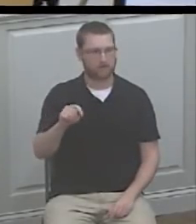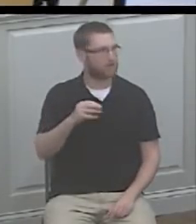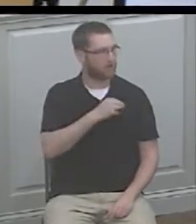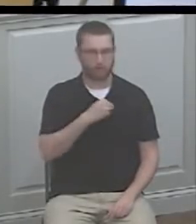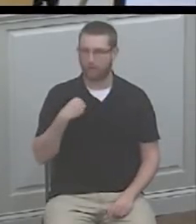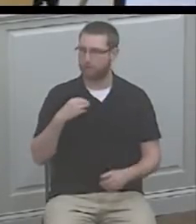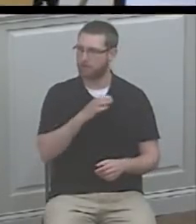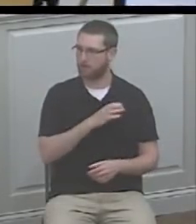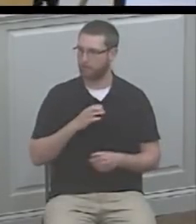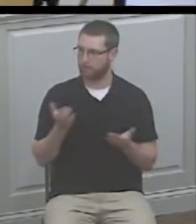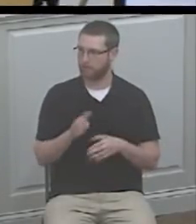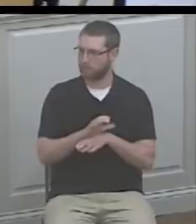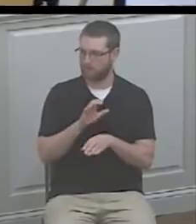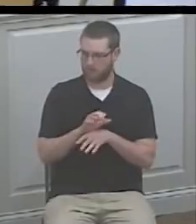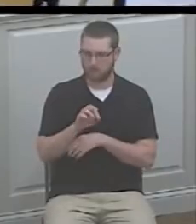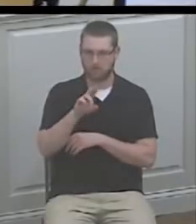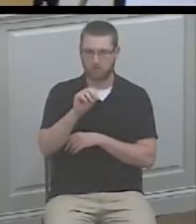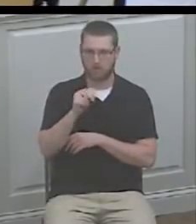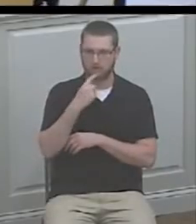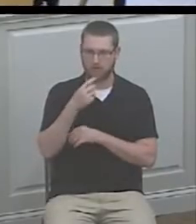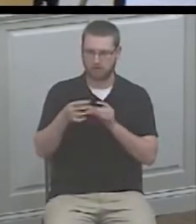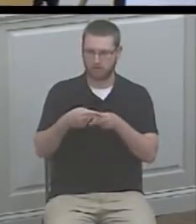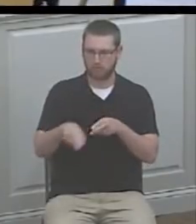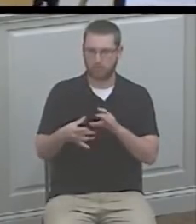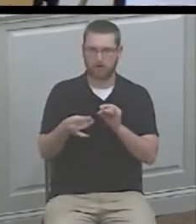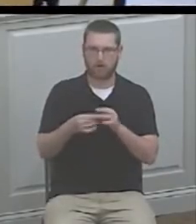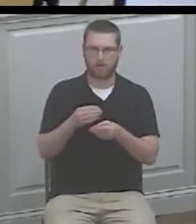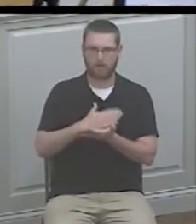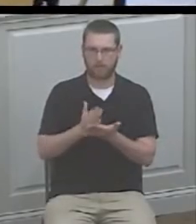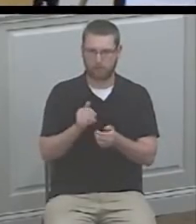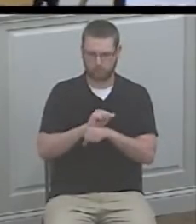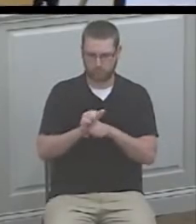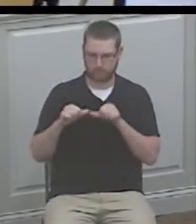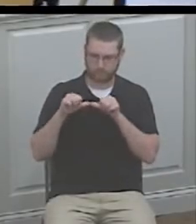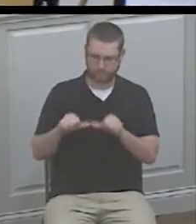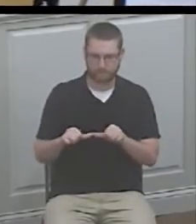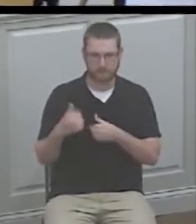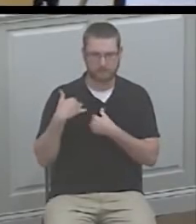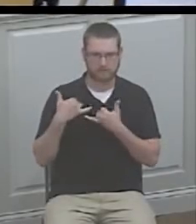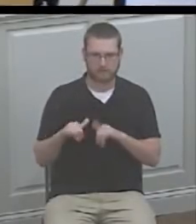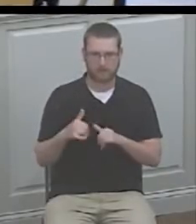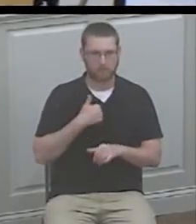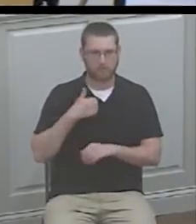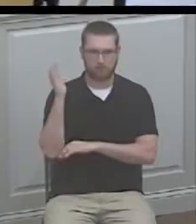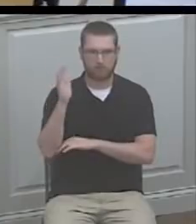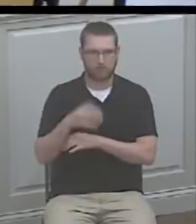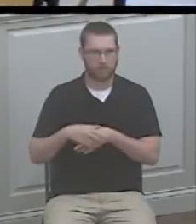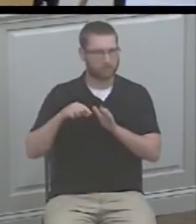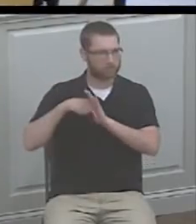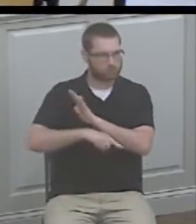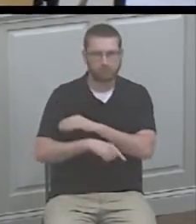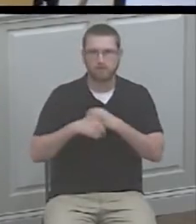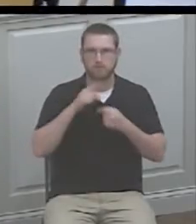city commission, just a brief comment tonight that budget work continues. You recall that I presented in detail a preliminary